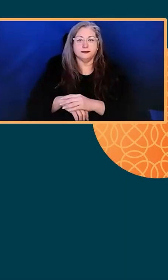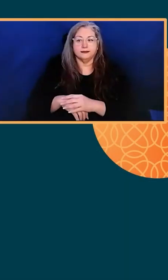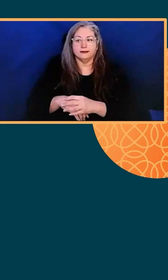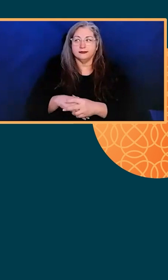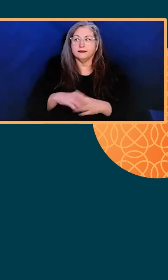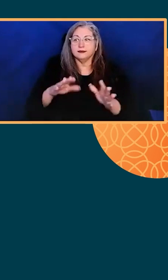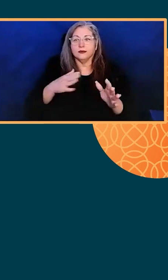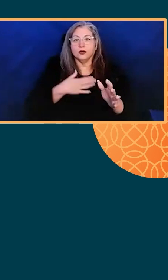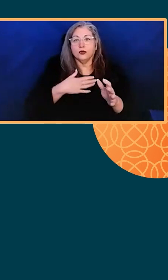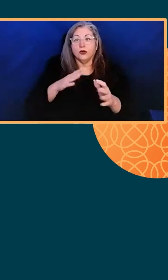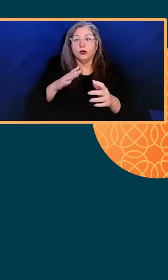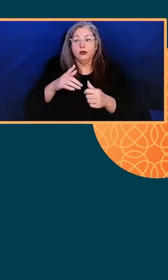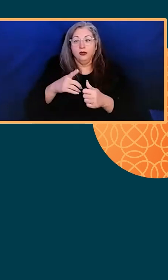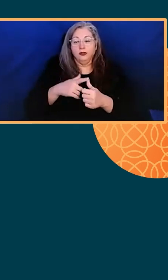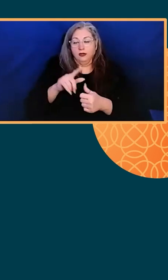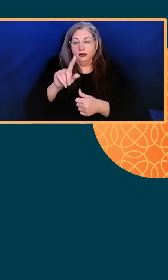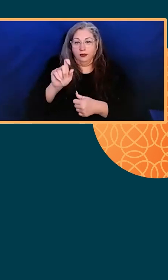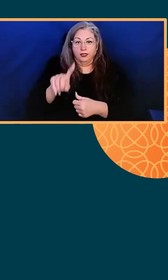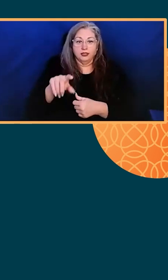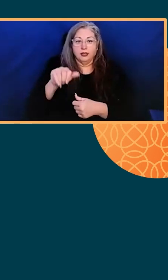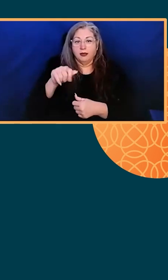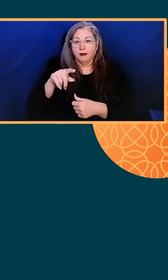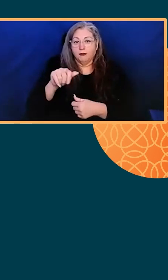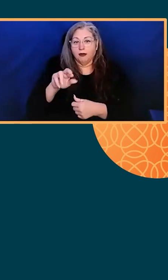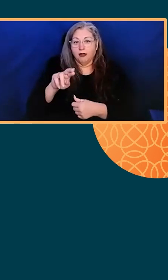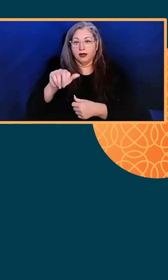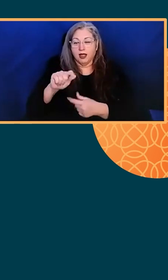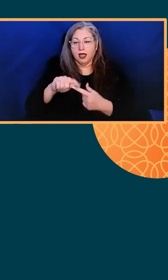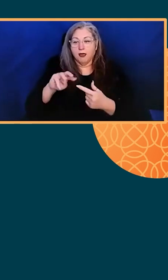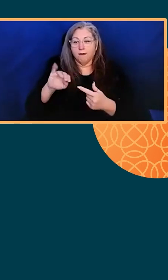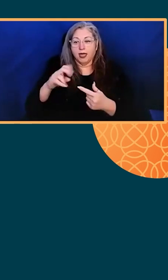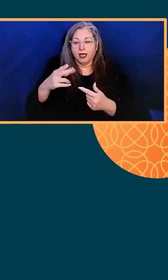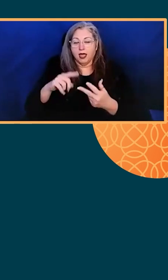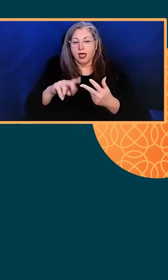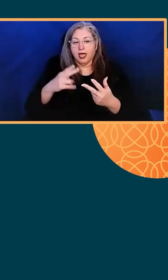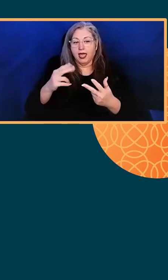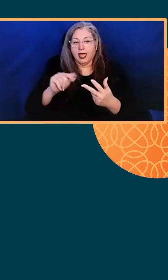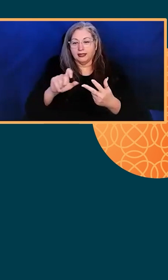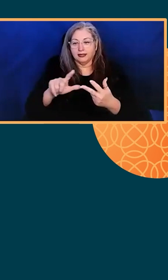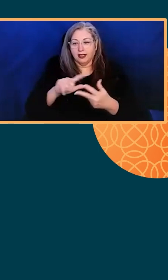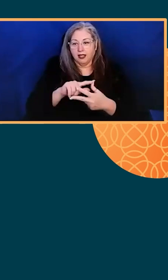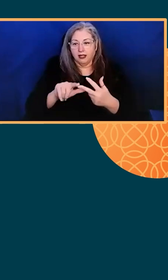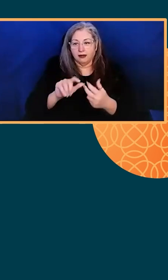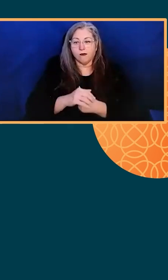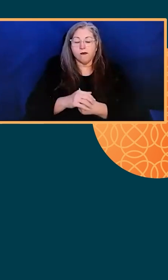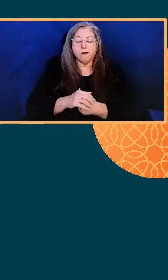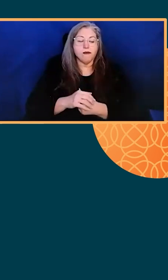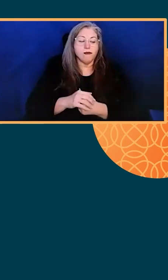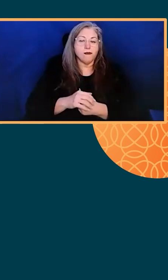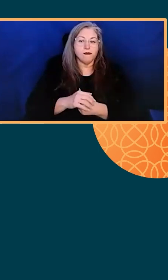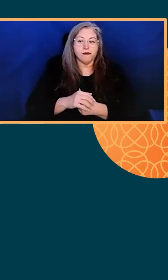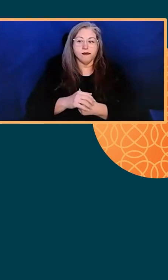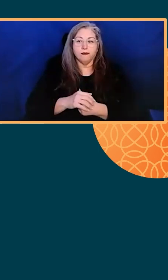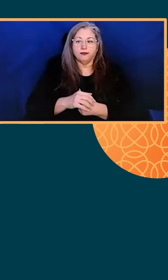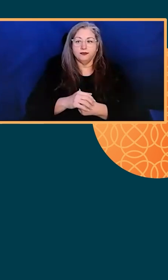My question for you, Aparna, Micah, and Hazel, is at